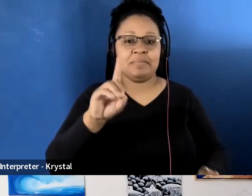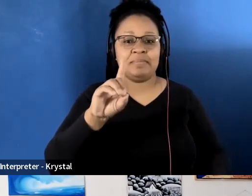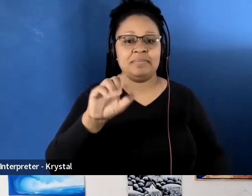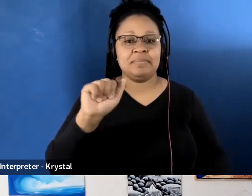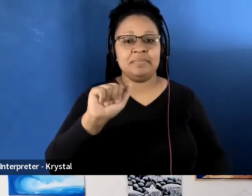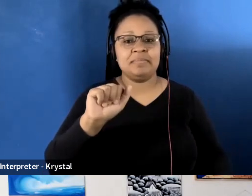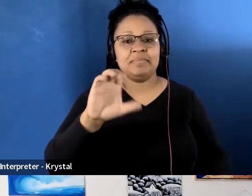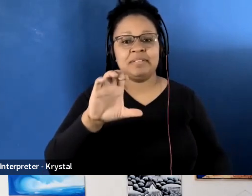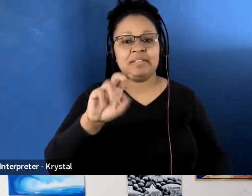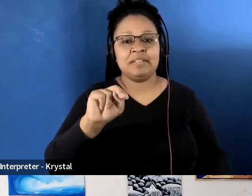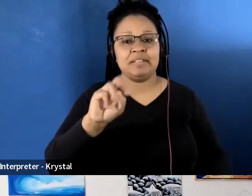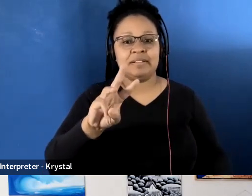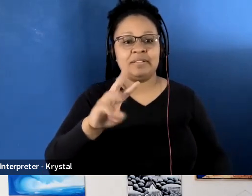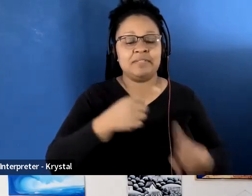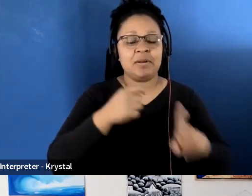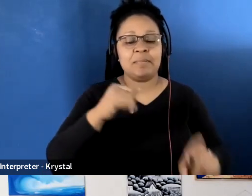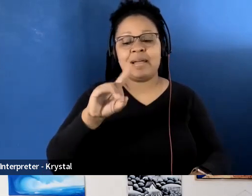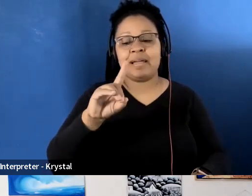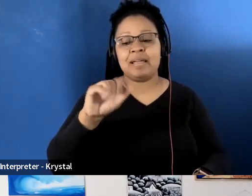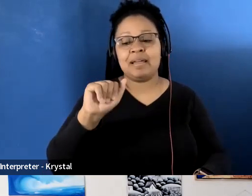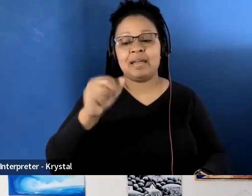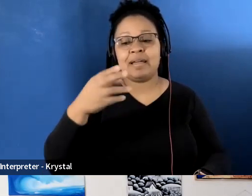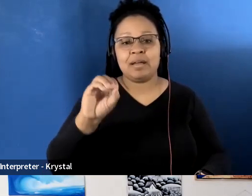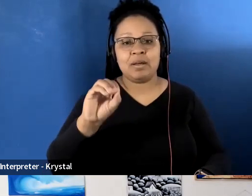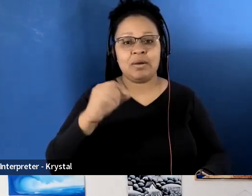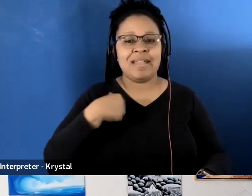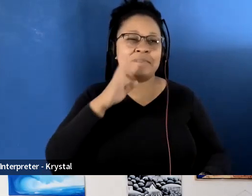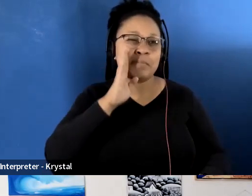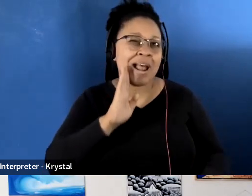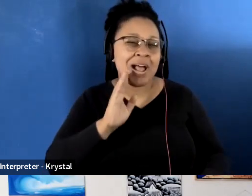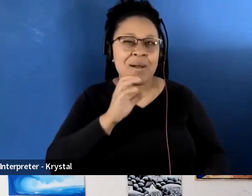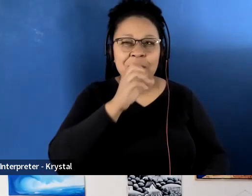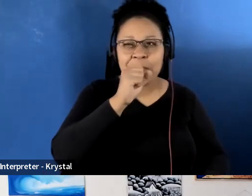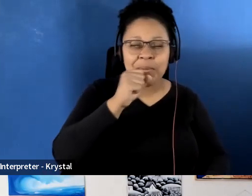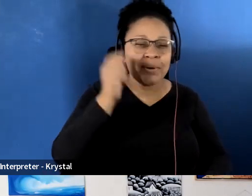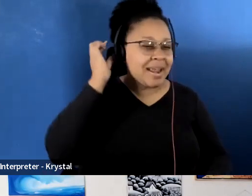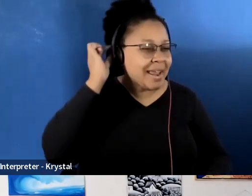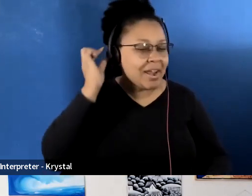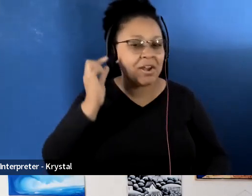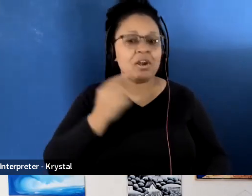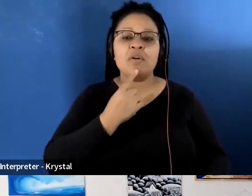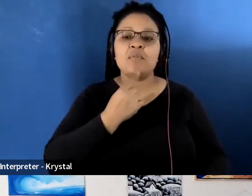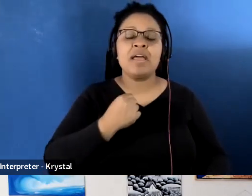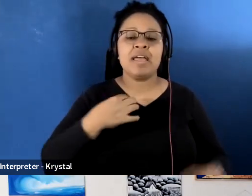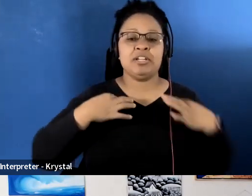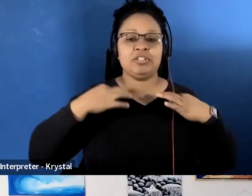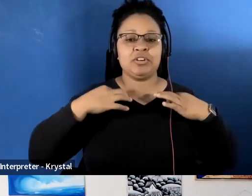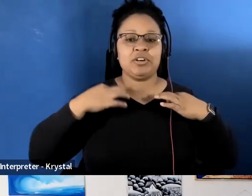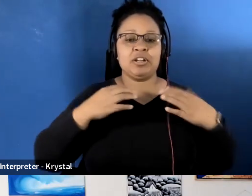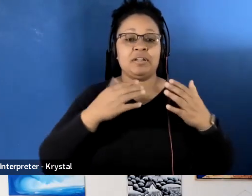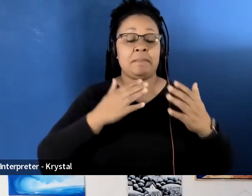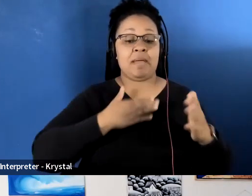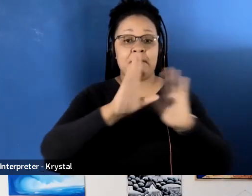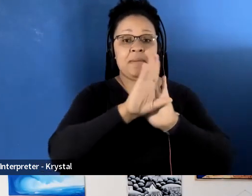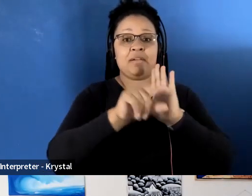Idaho, and I have brownish, orangish hair, a red shirt on, and my background is